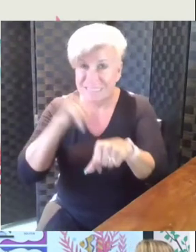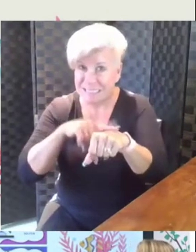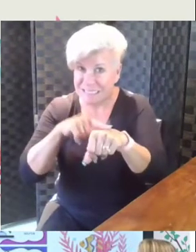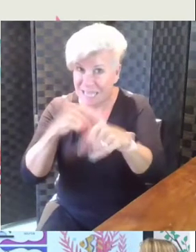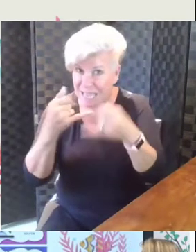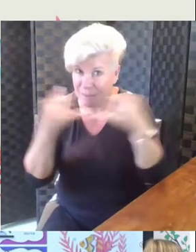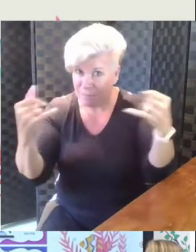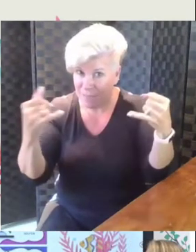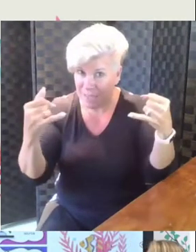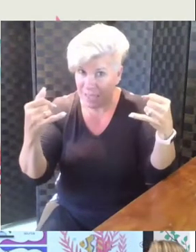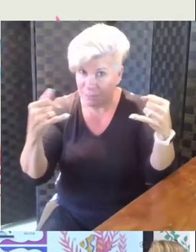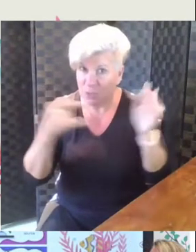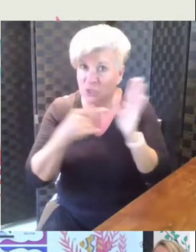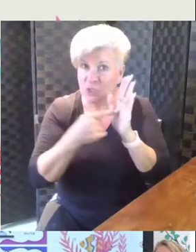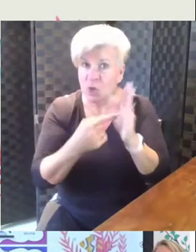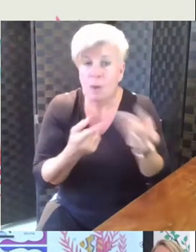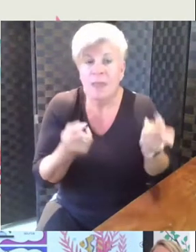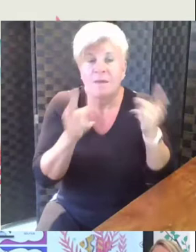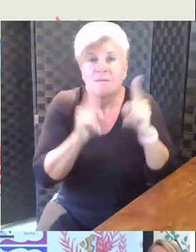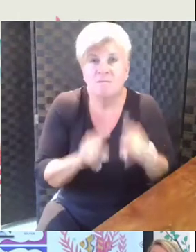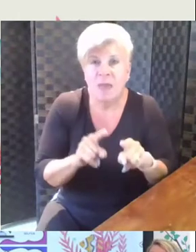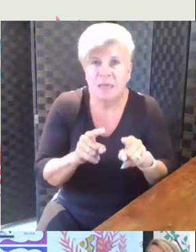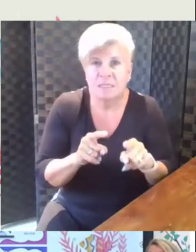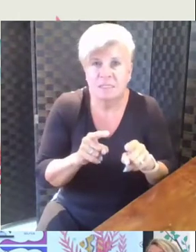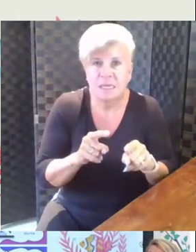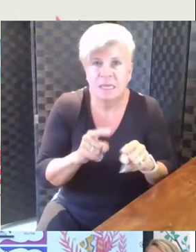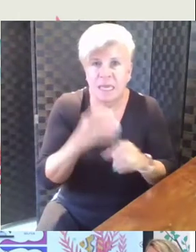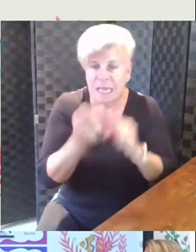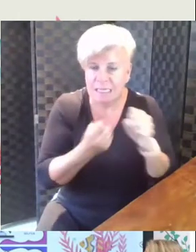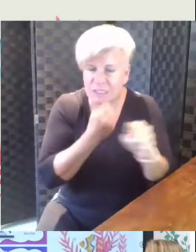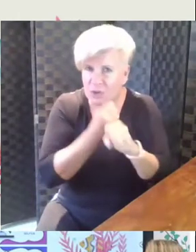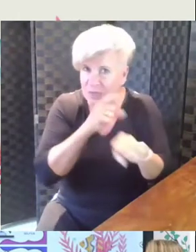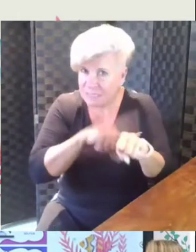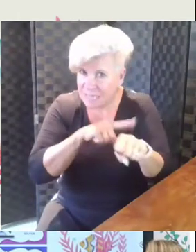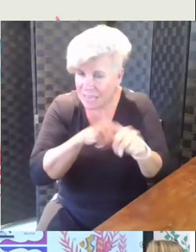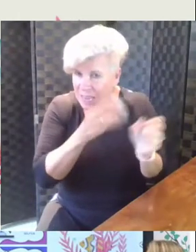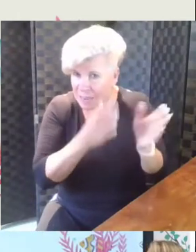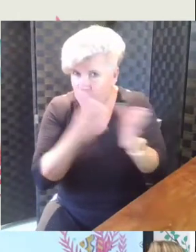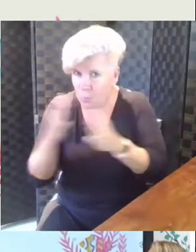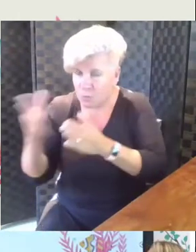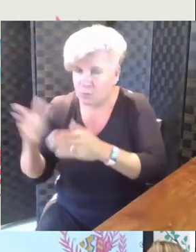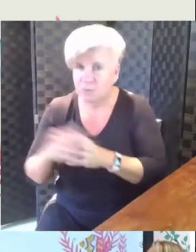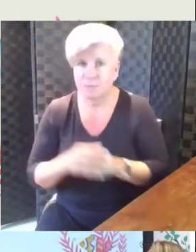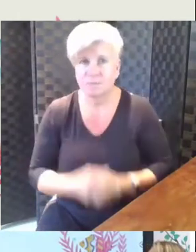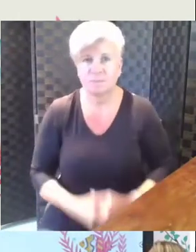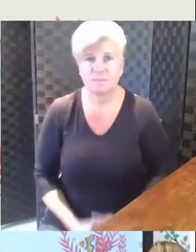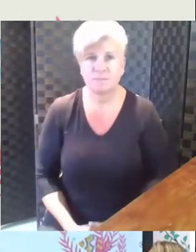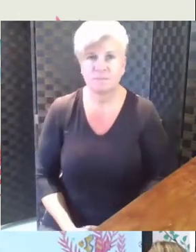timelines, those are diagrams that show events in chronological or time order.